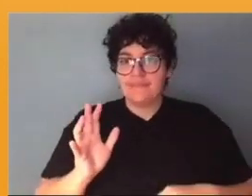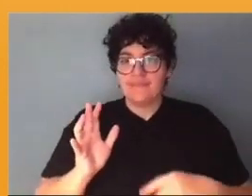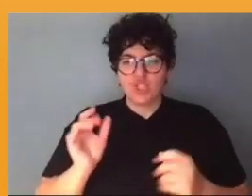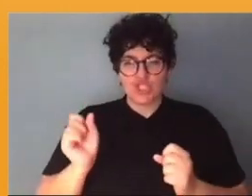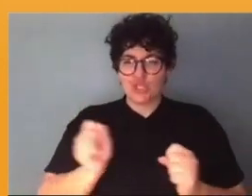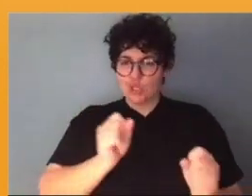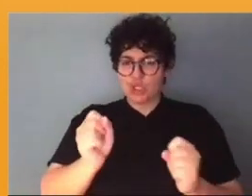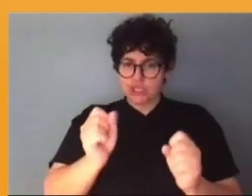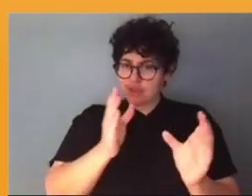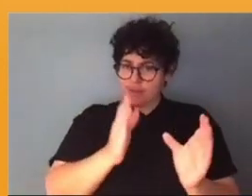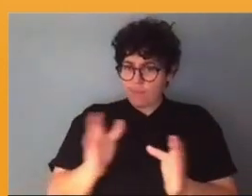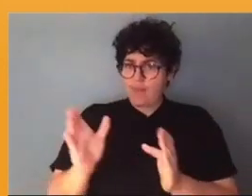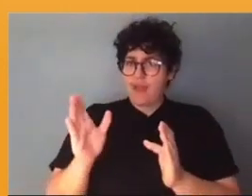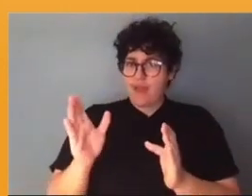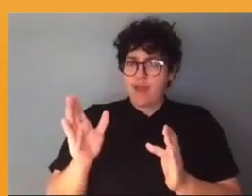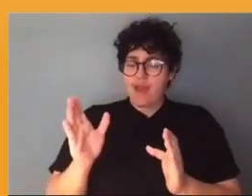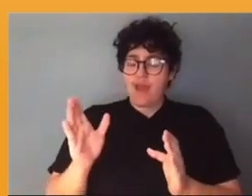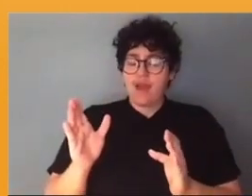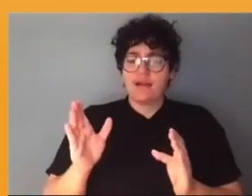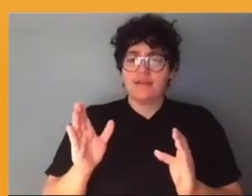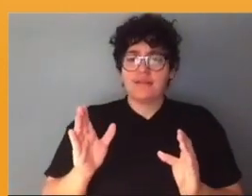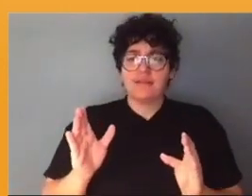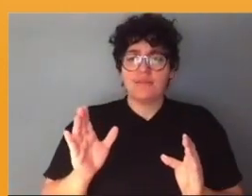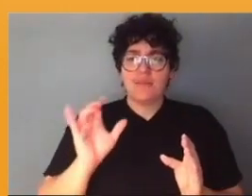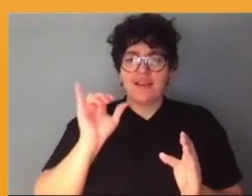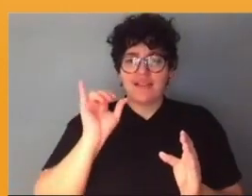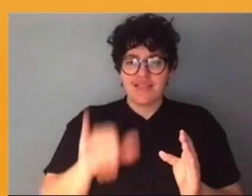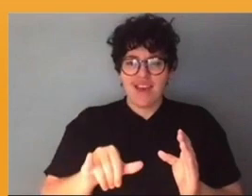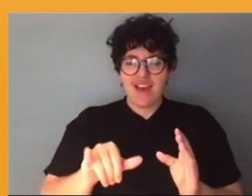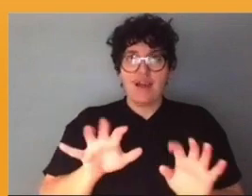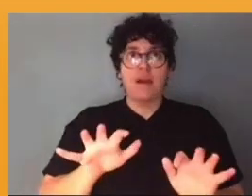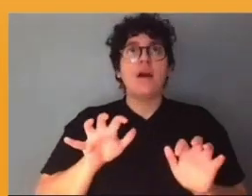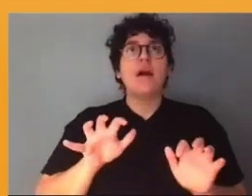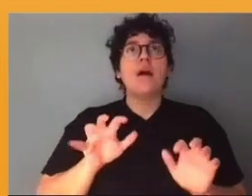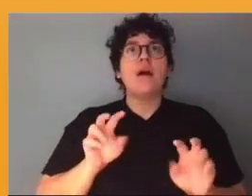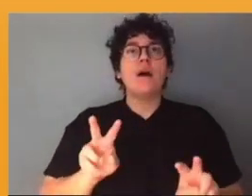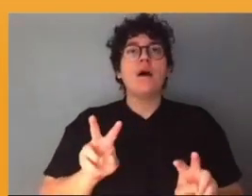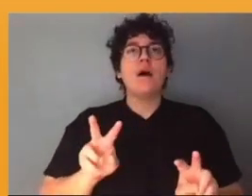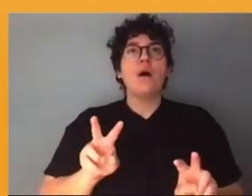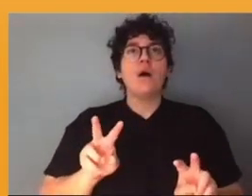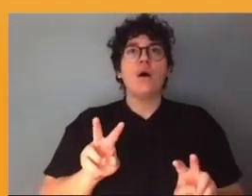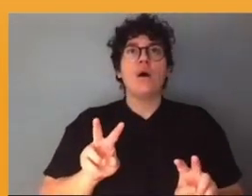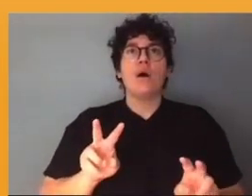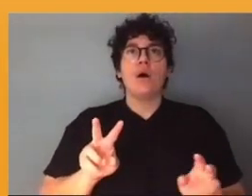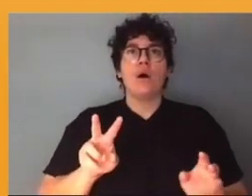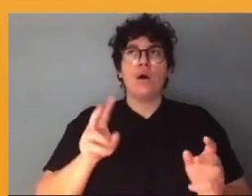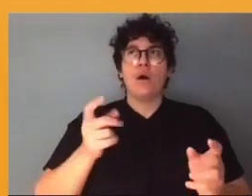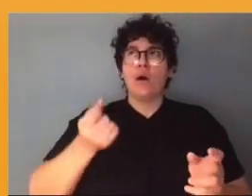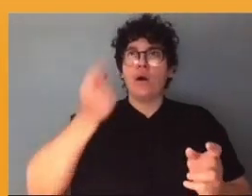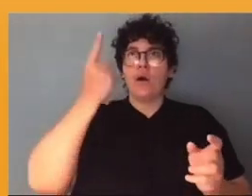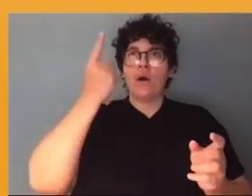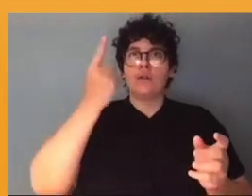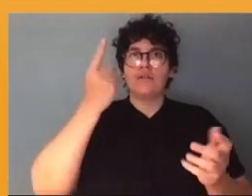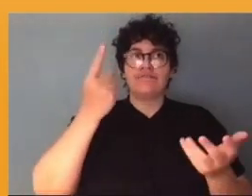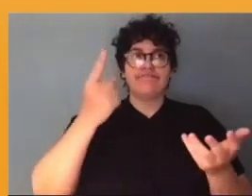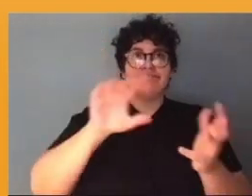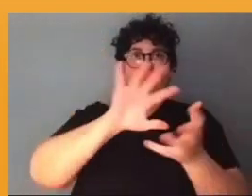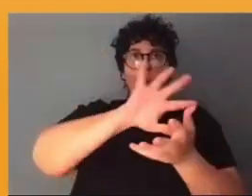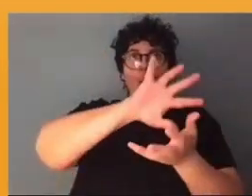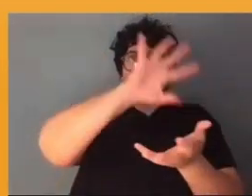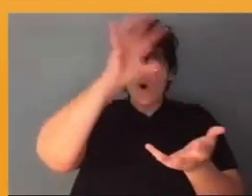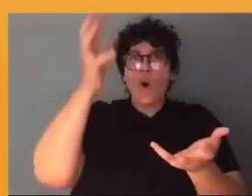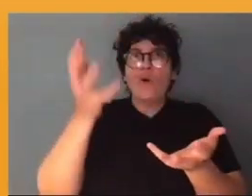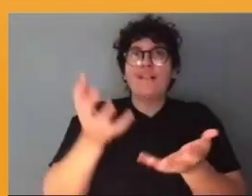that gives an audience a holistic view of the scenery that you're trying to depict,